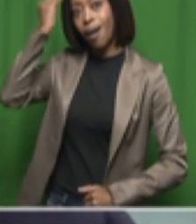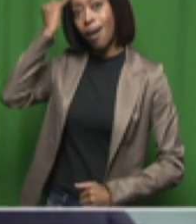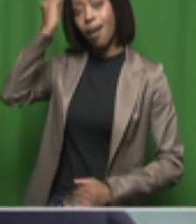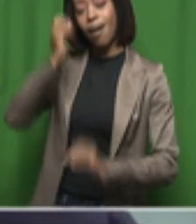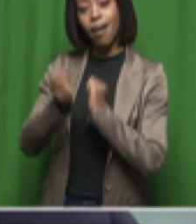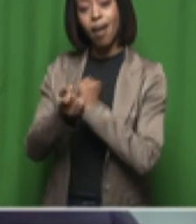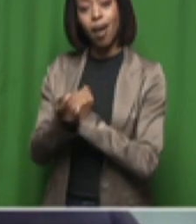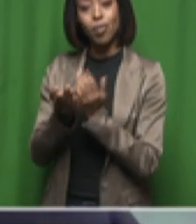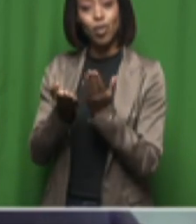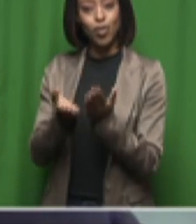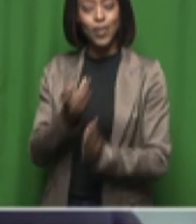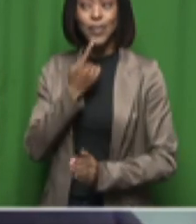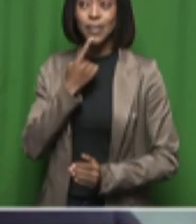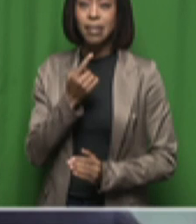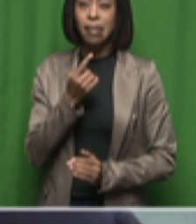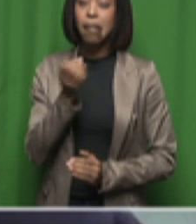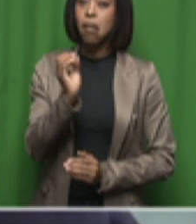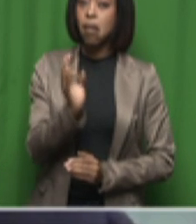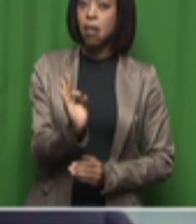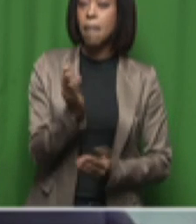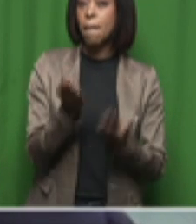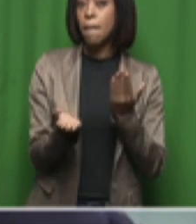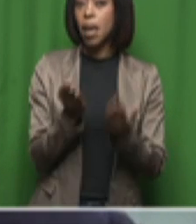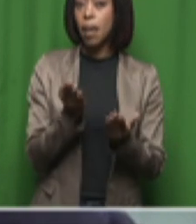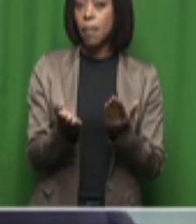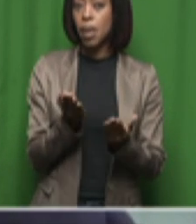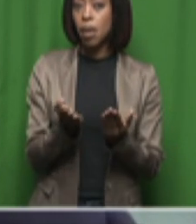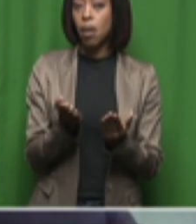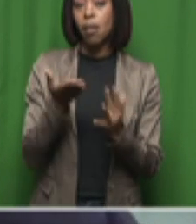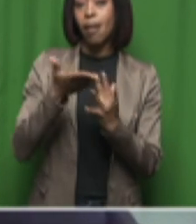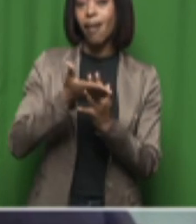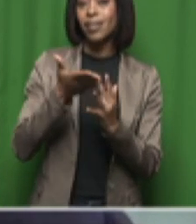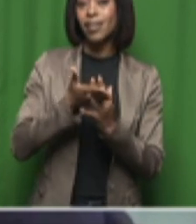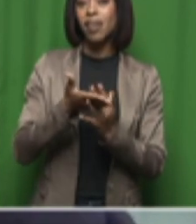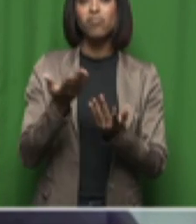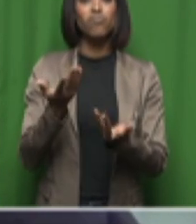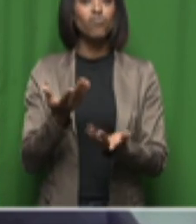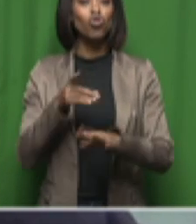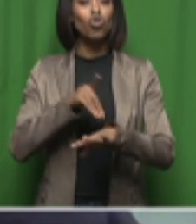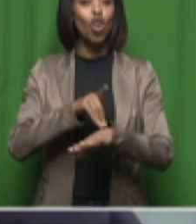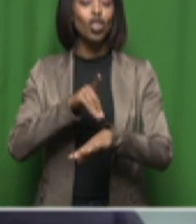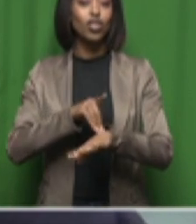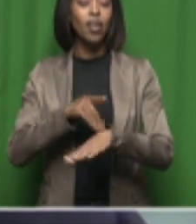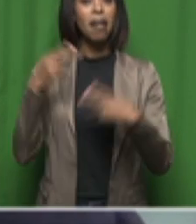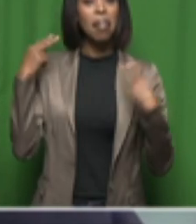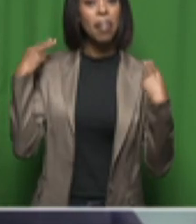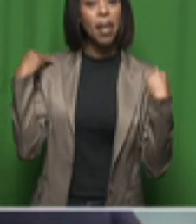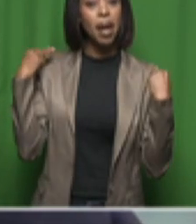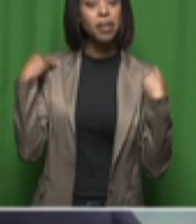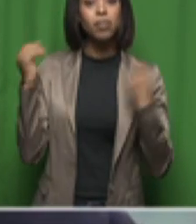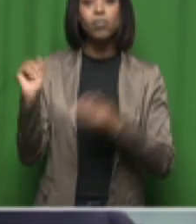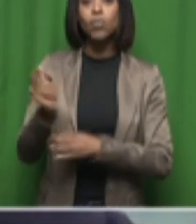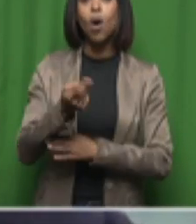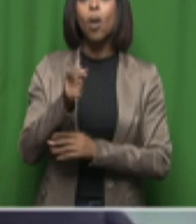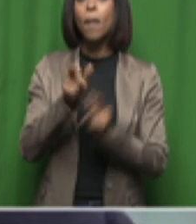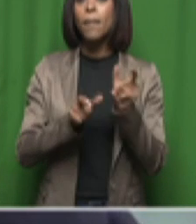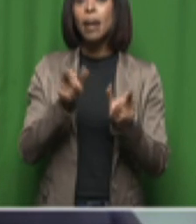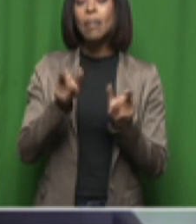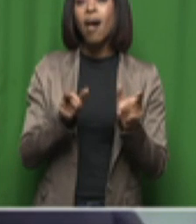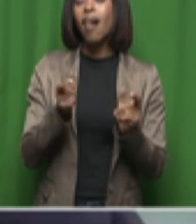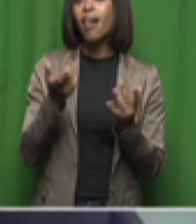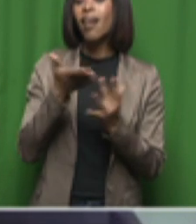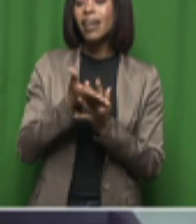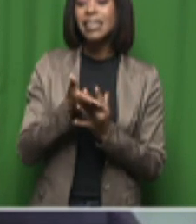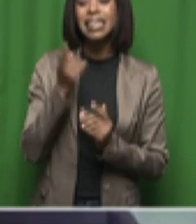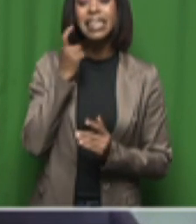biggest triggers in my mind to say, if we could have healthcare accessible to all citizens, really,